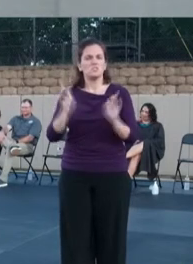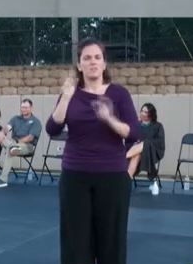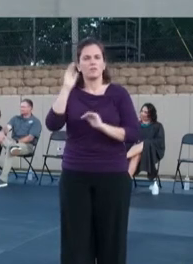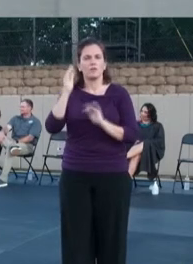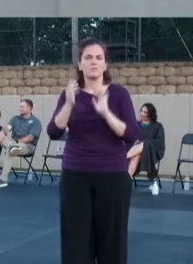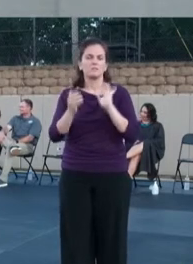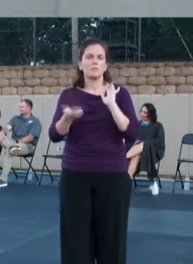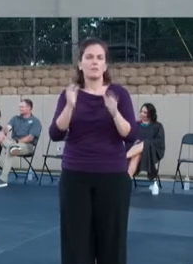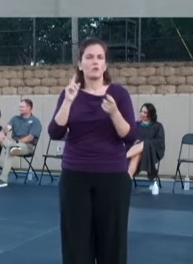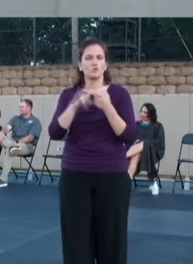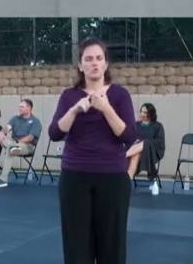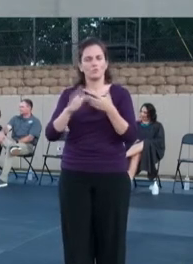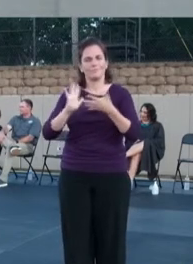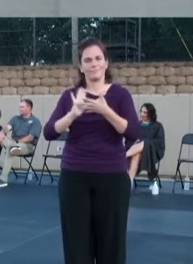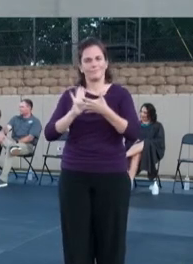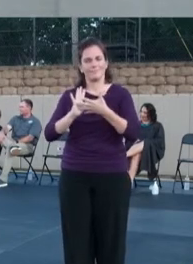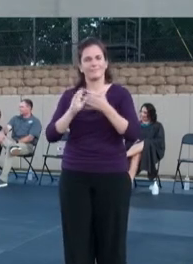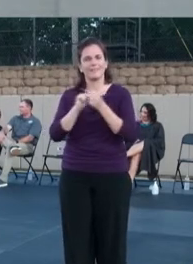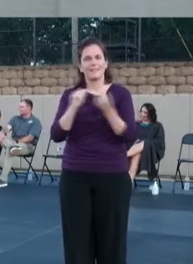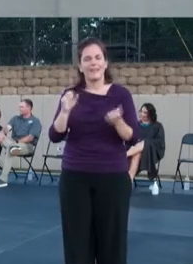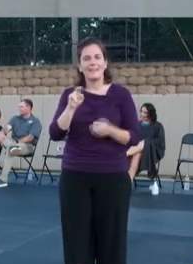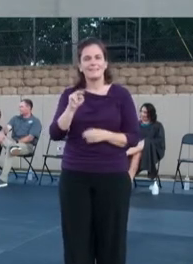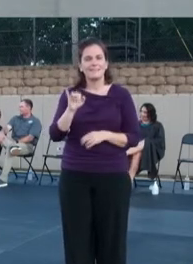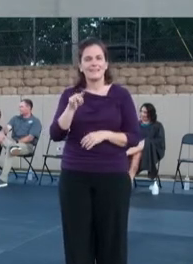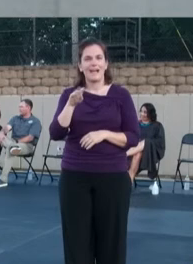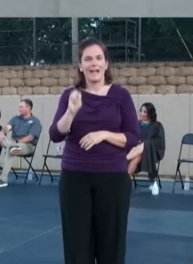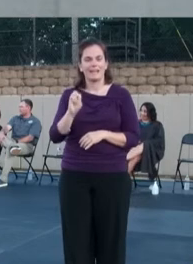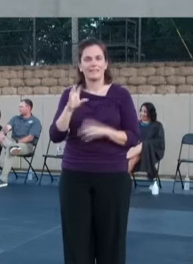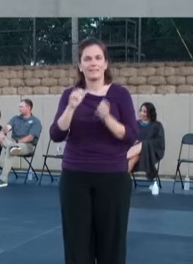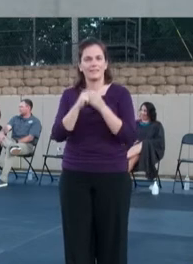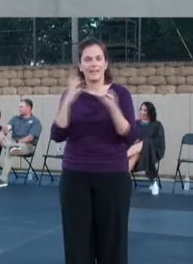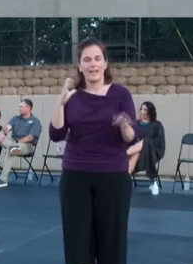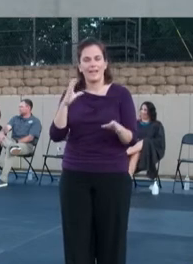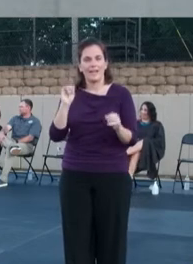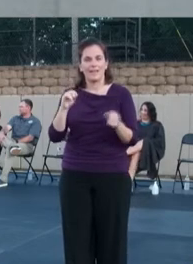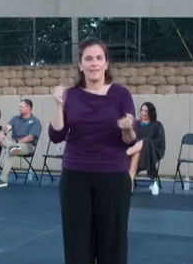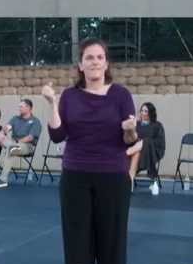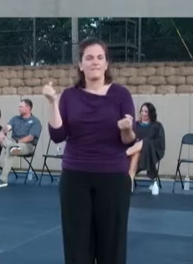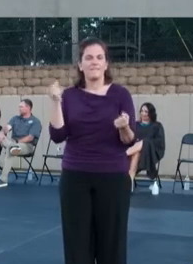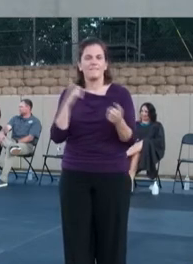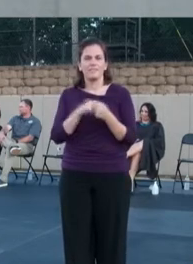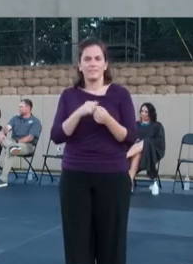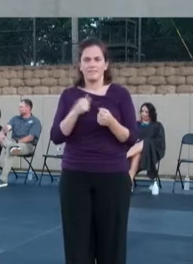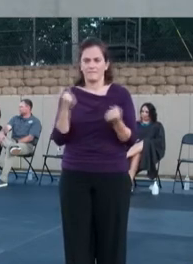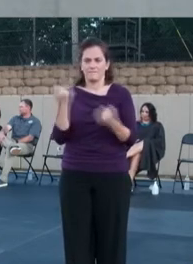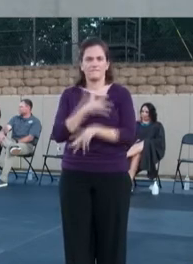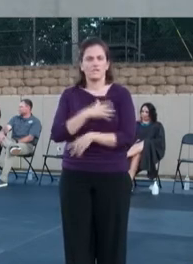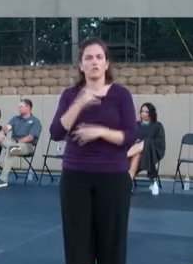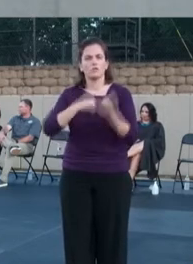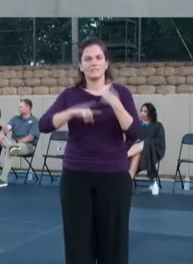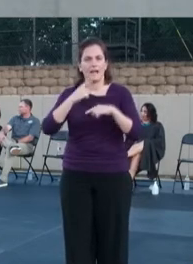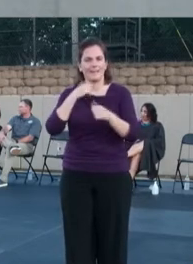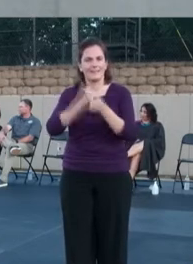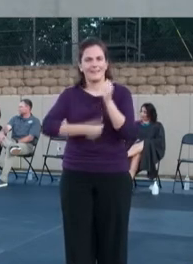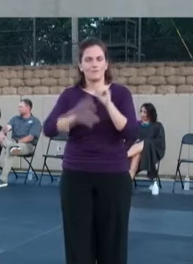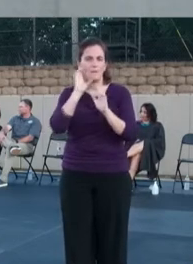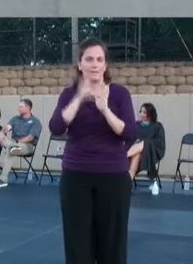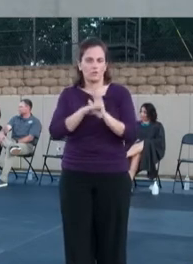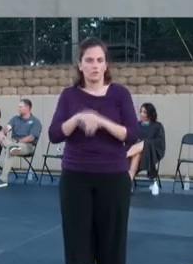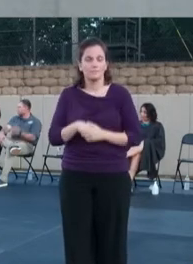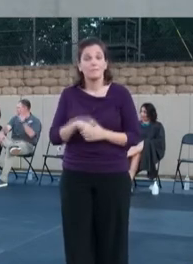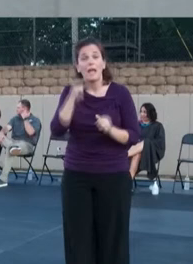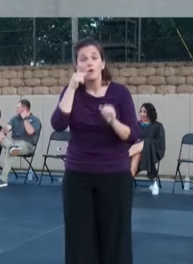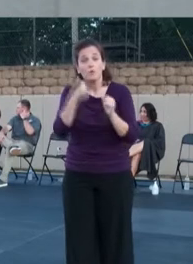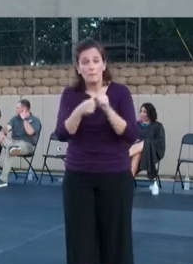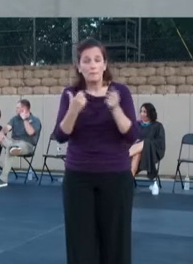socks every day and threw up the fear sign in every picture. I remember being in middle school and sprinting to class because I was